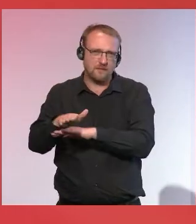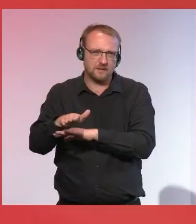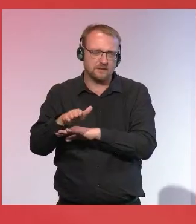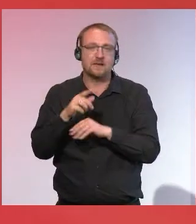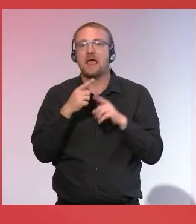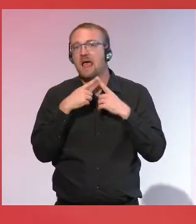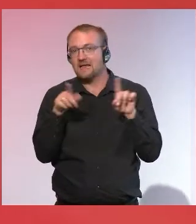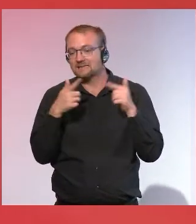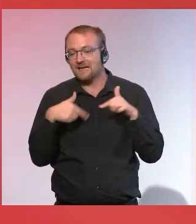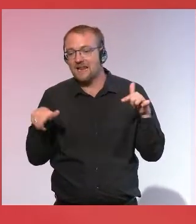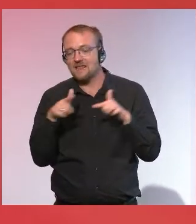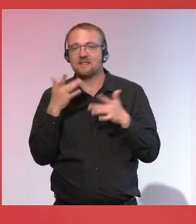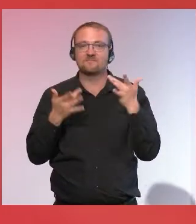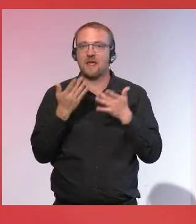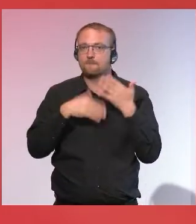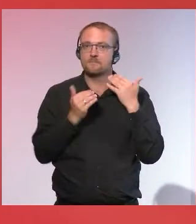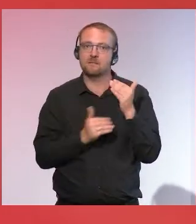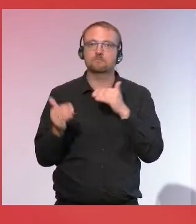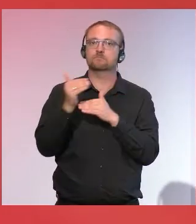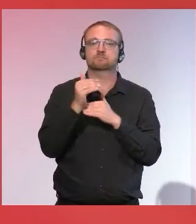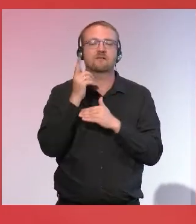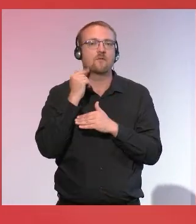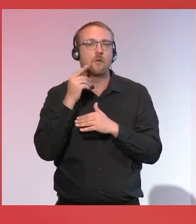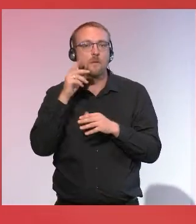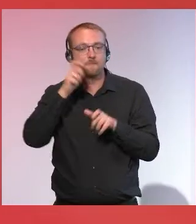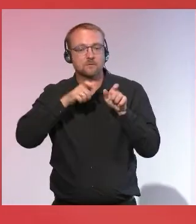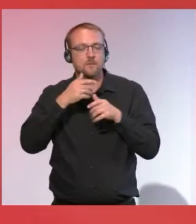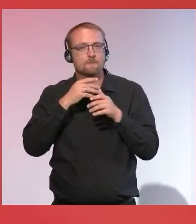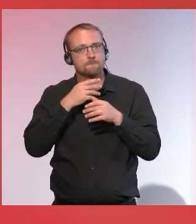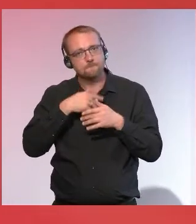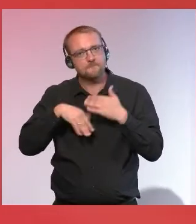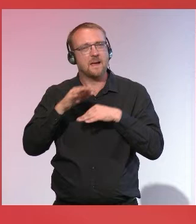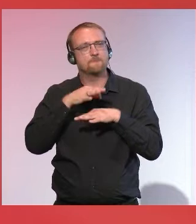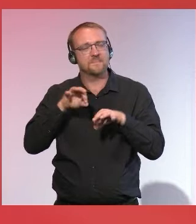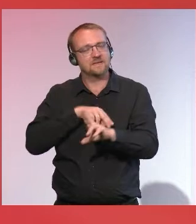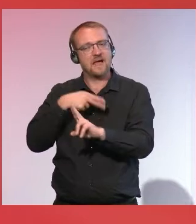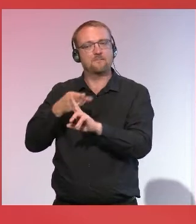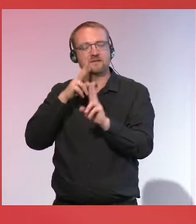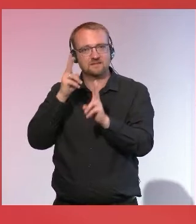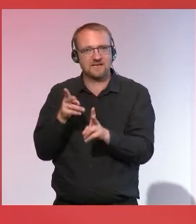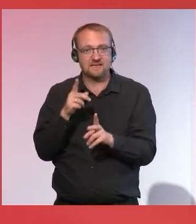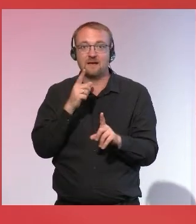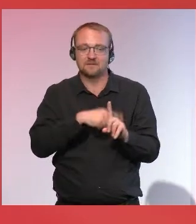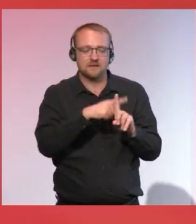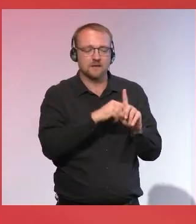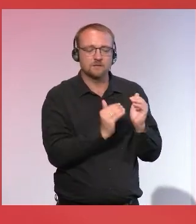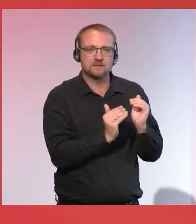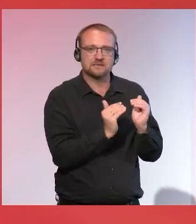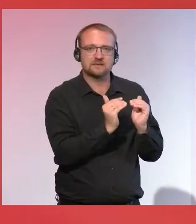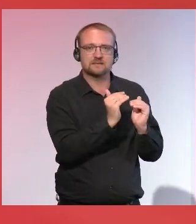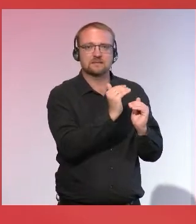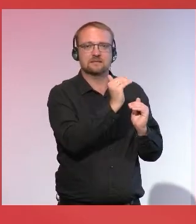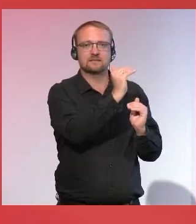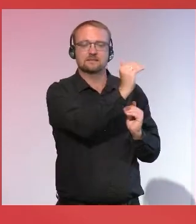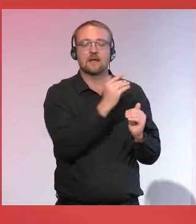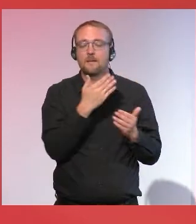lower. And what you see is as the temperature gets higher, more people will be dying, and especially the